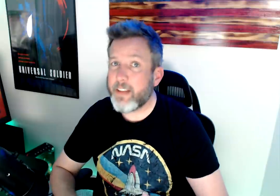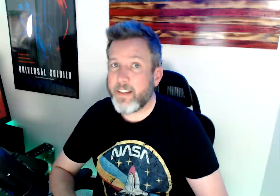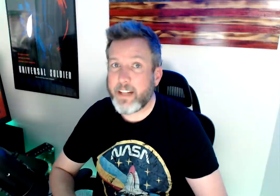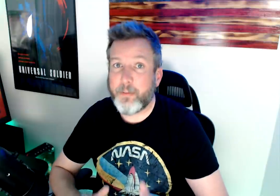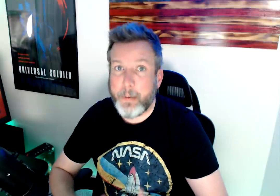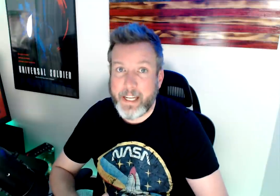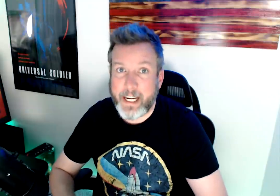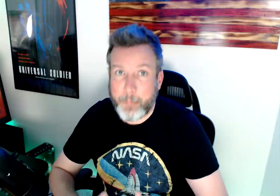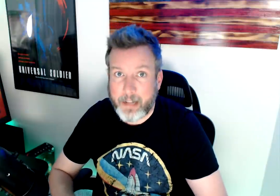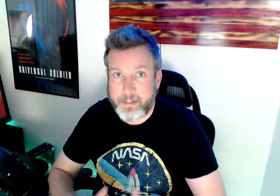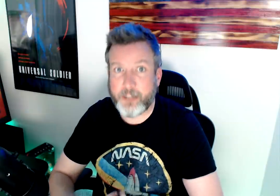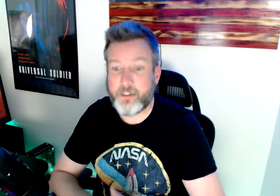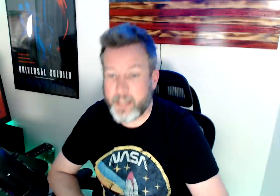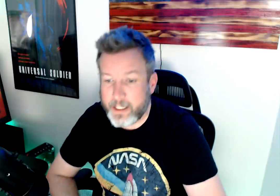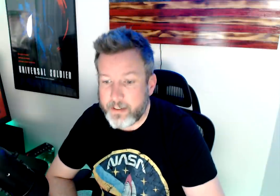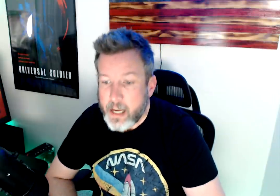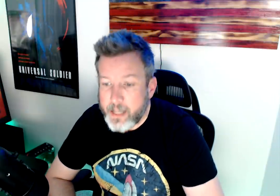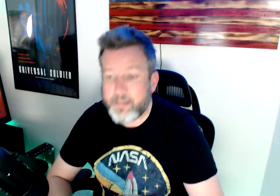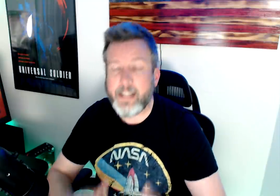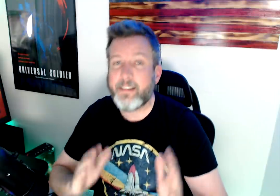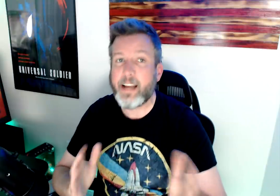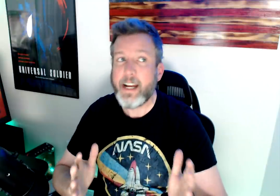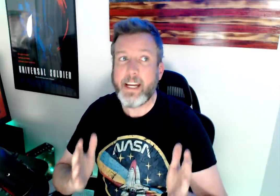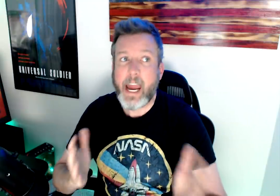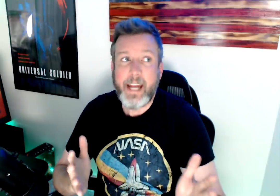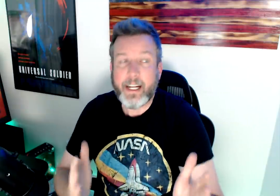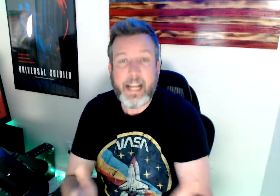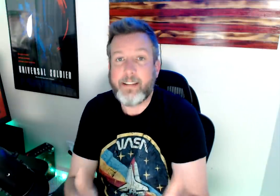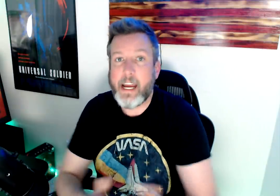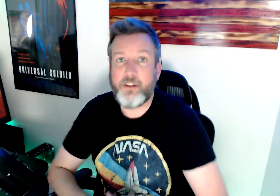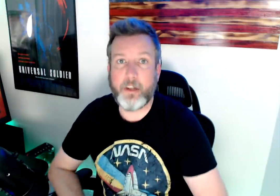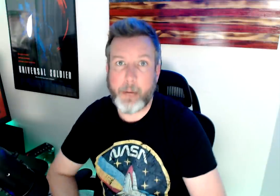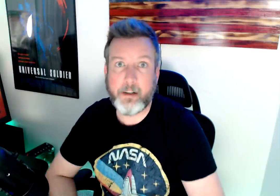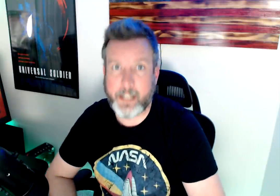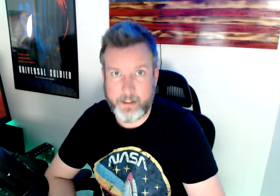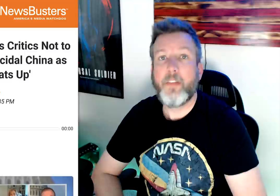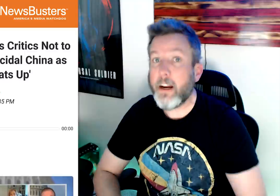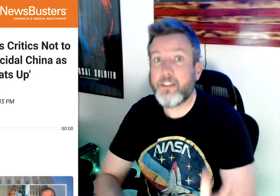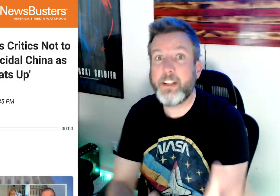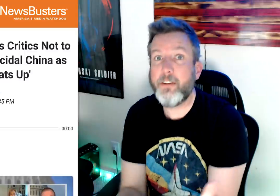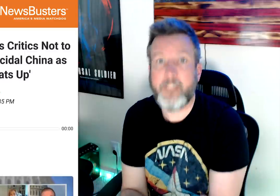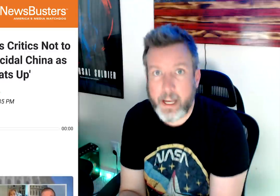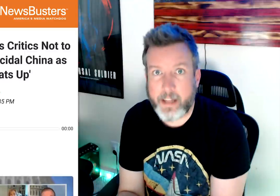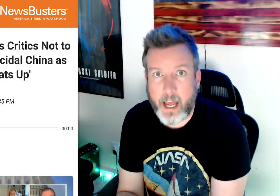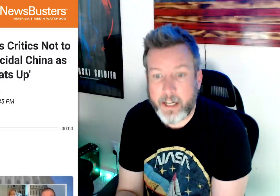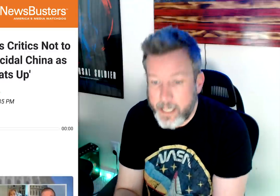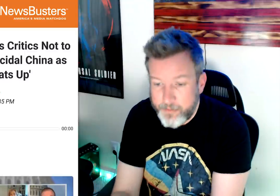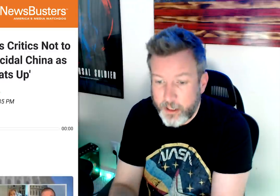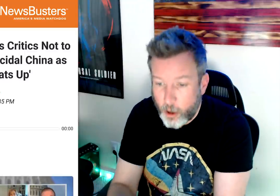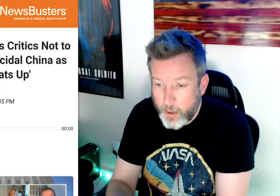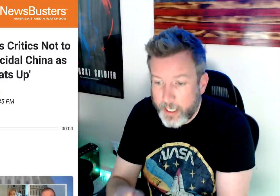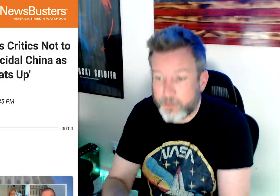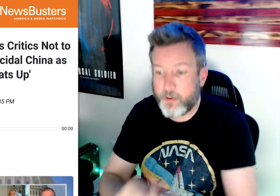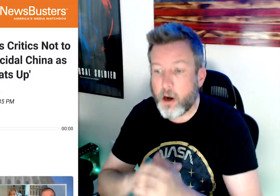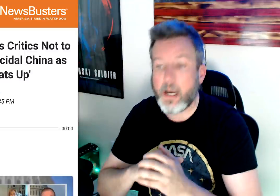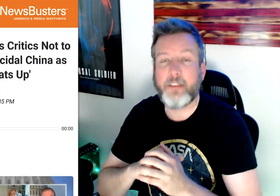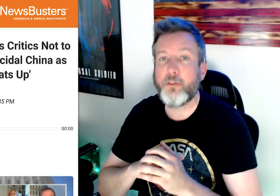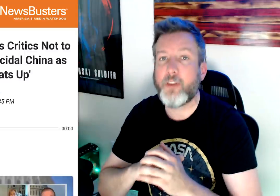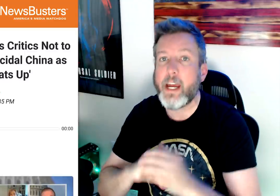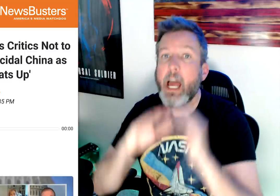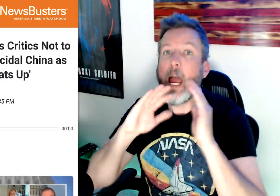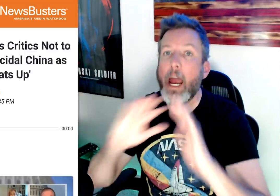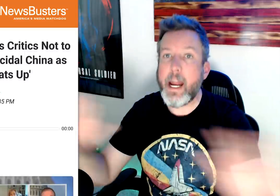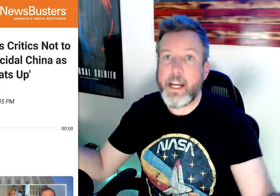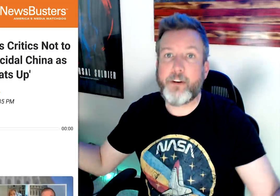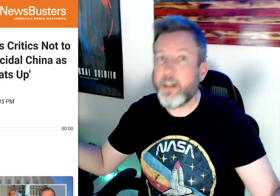even said that speaking about such things is inciting hate against Asian Americans. They're still saying that, even going as far as to